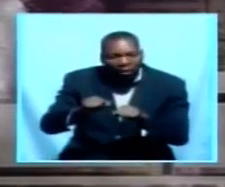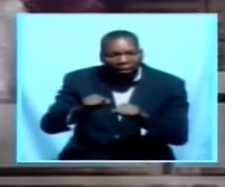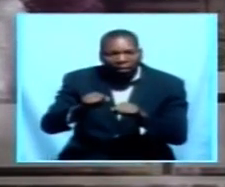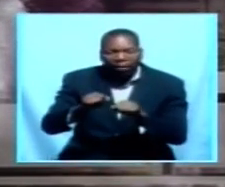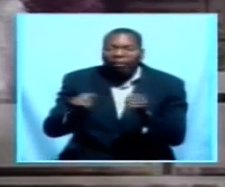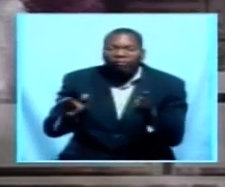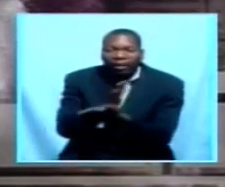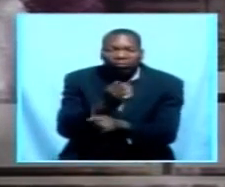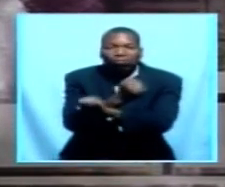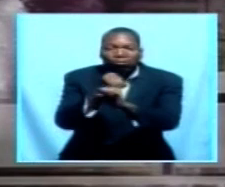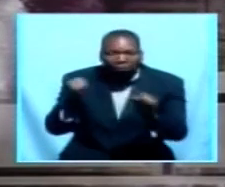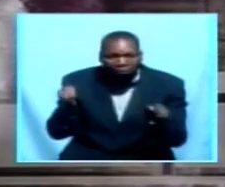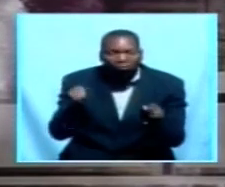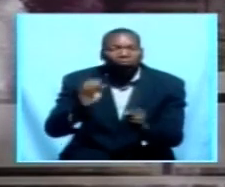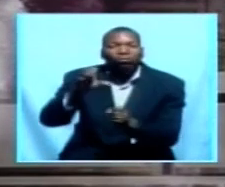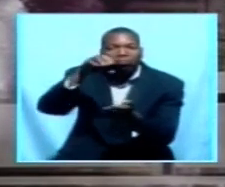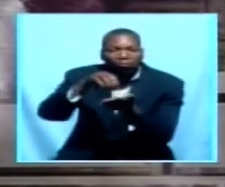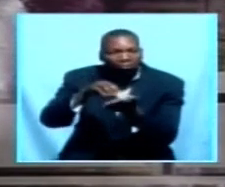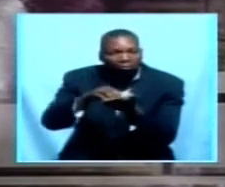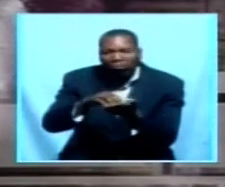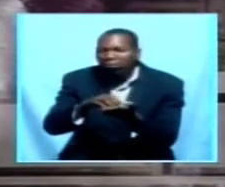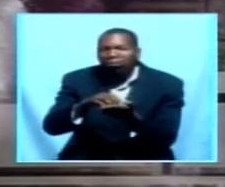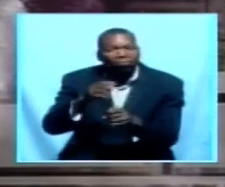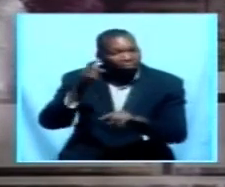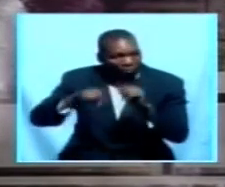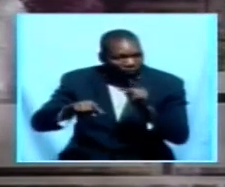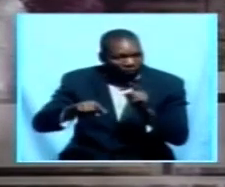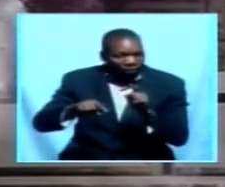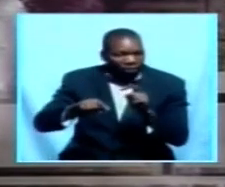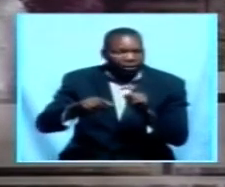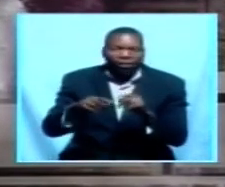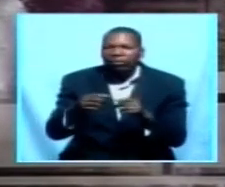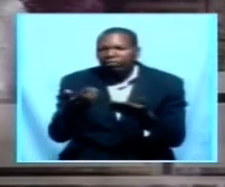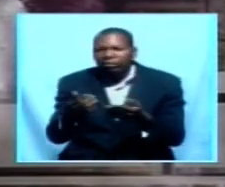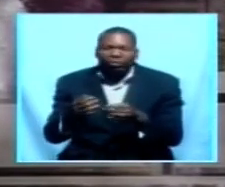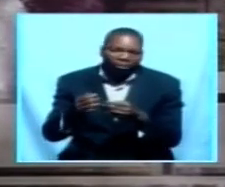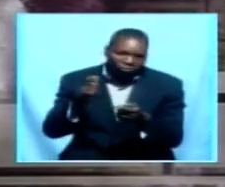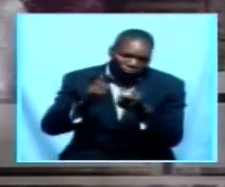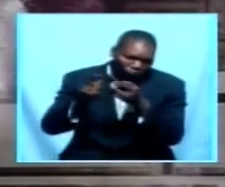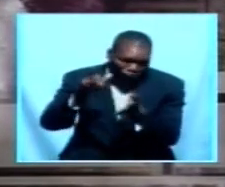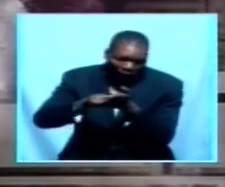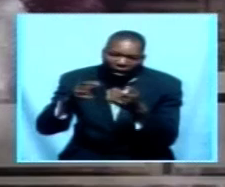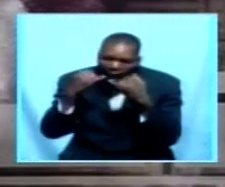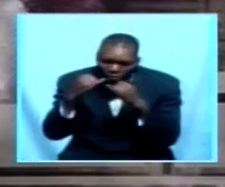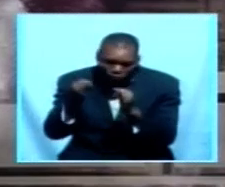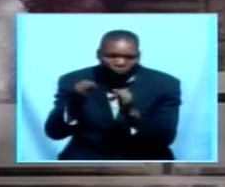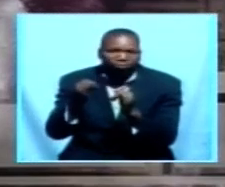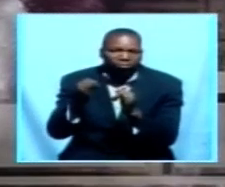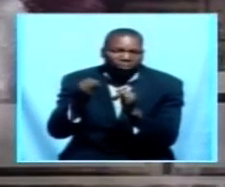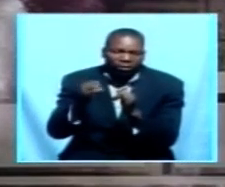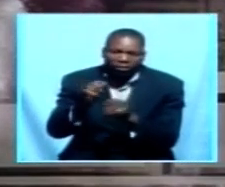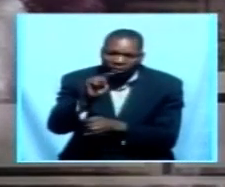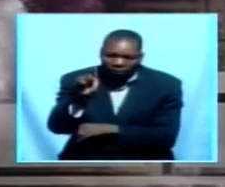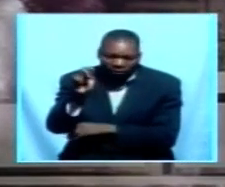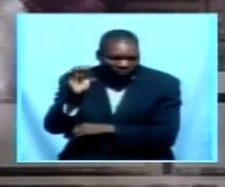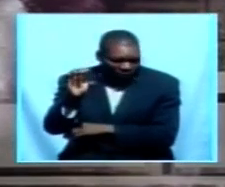speedy resolution of their cases. Mr. Kaunda said this in a statement released to ZNBC News in Lusaka today. He has noted that